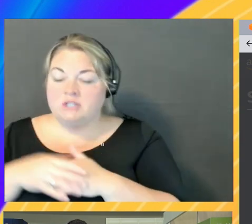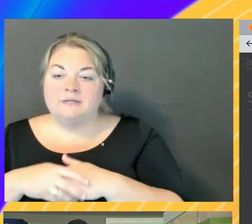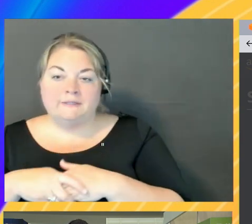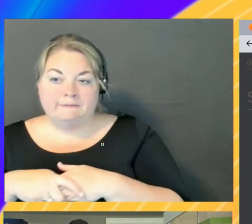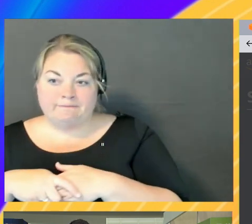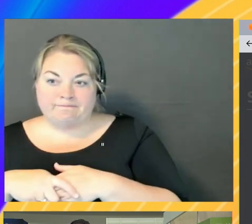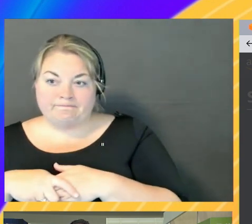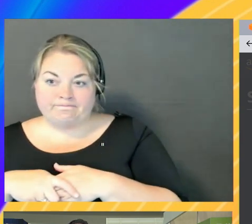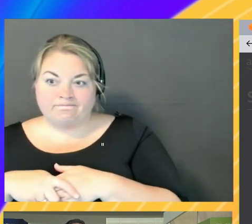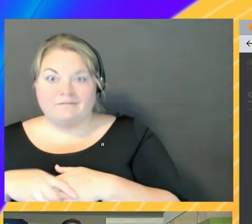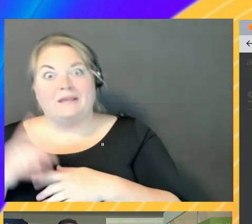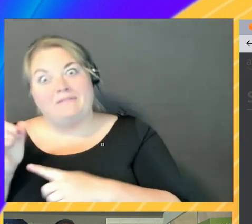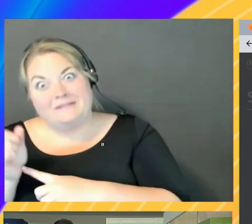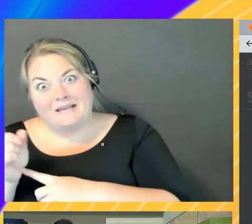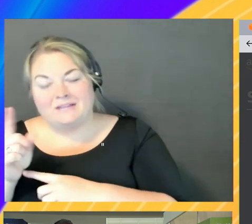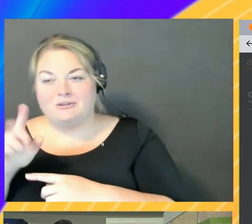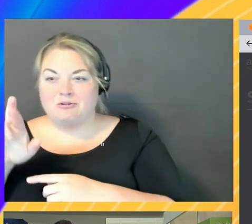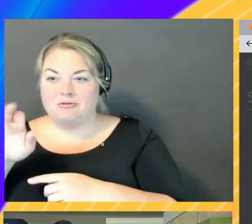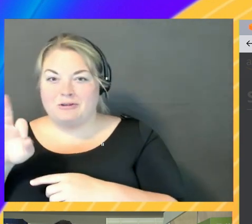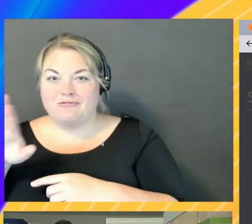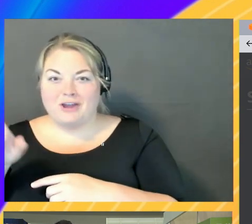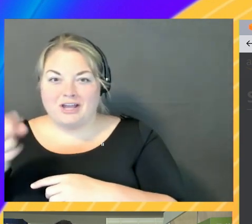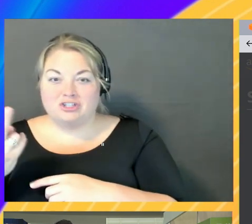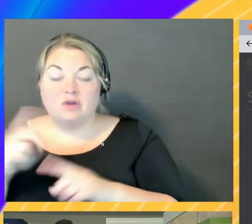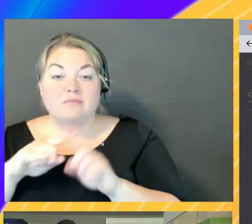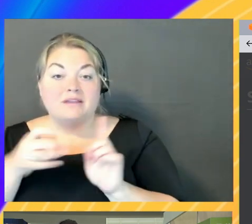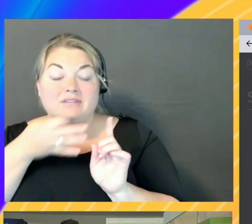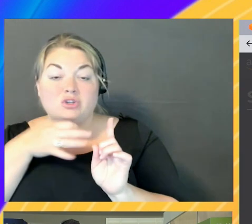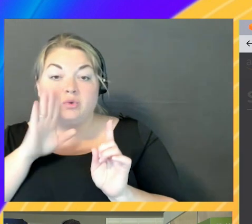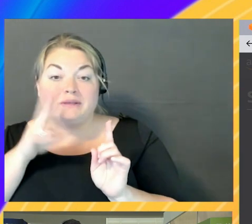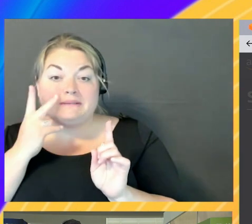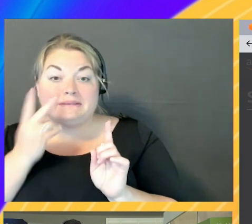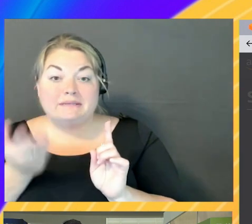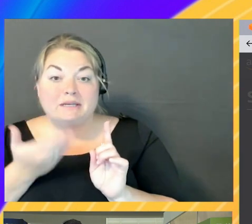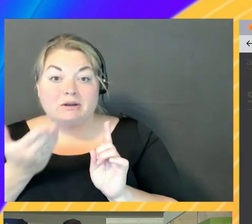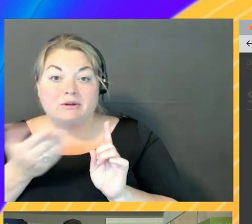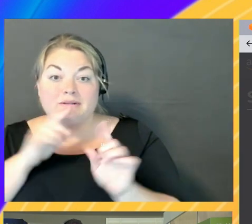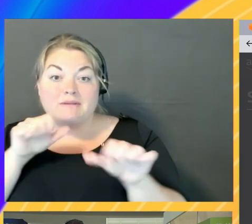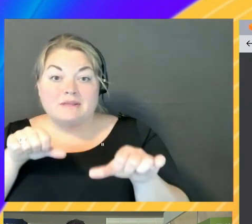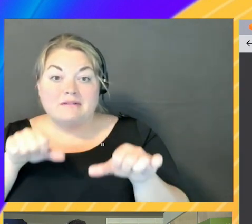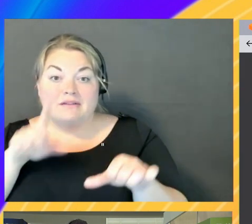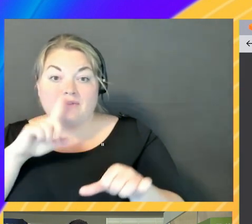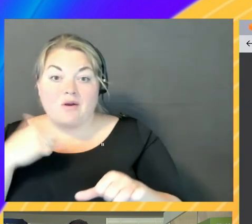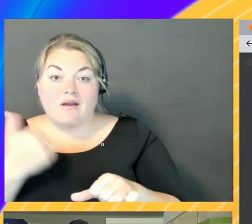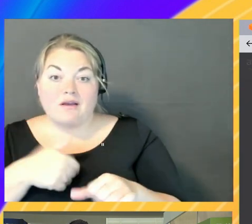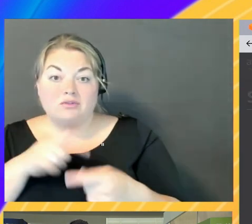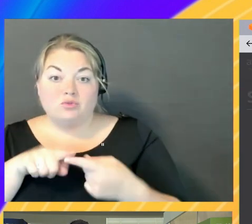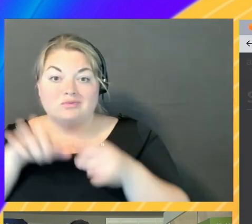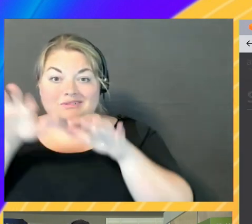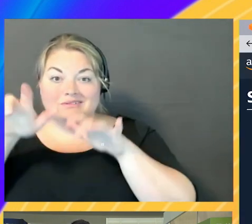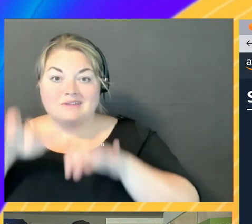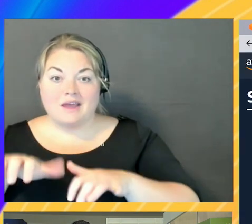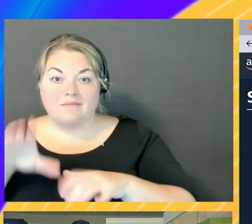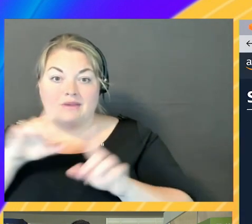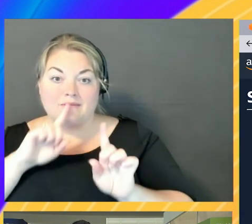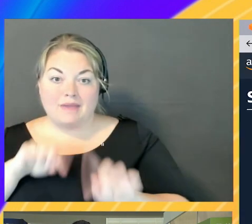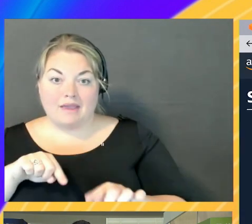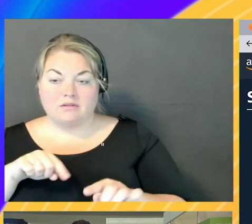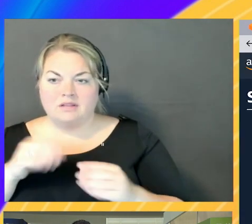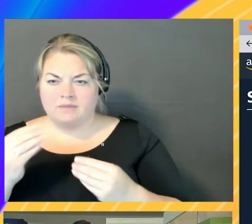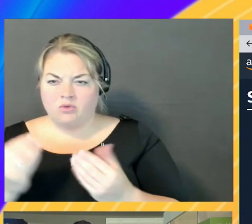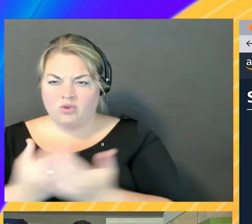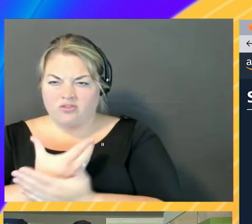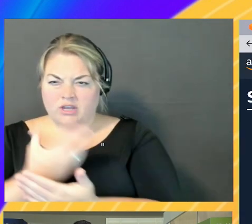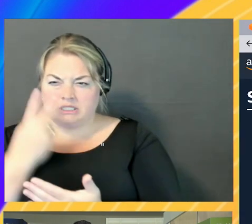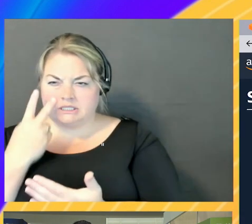Give it a second here to refresh. But eventually what we're going to see here is the ability for us to type a command. Let me refresh the page and see if I can get that page to load